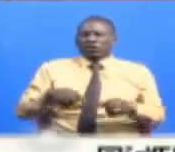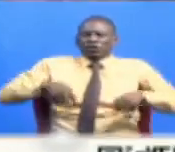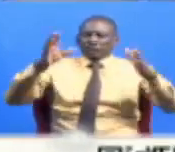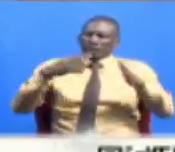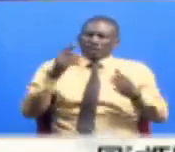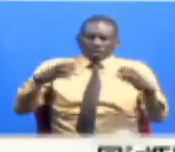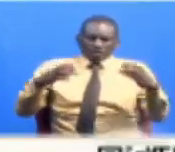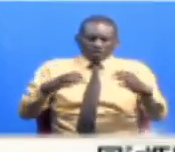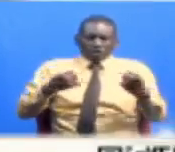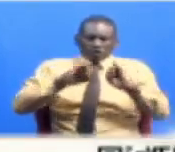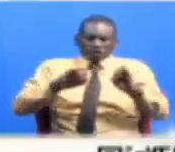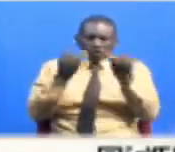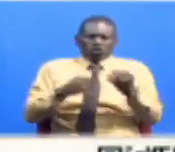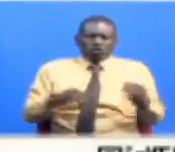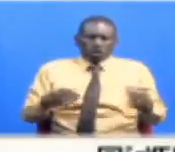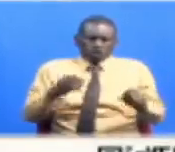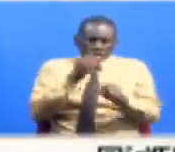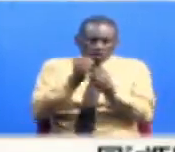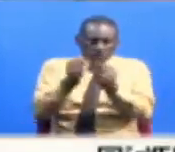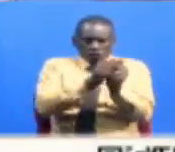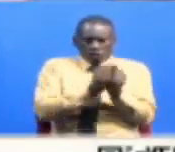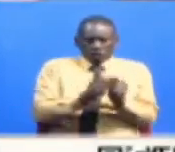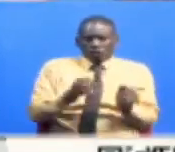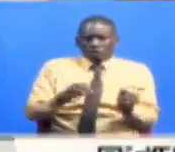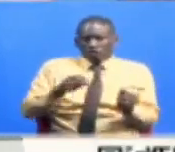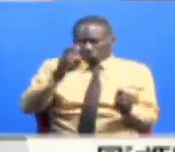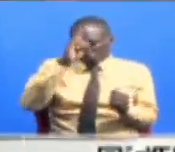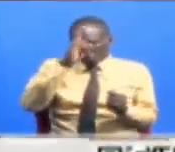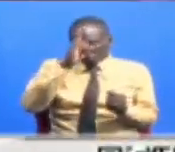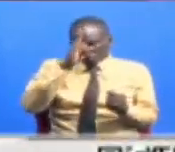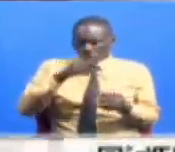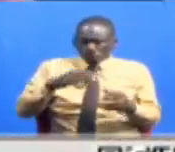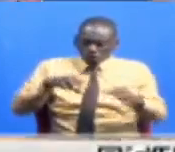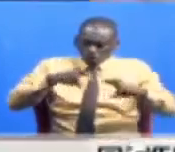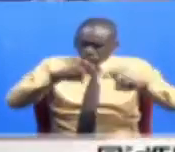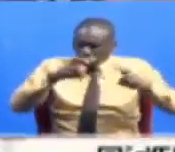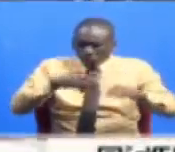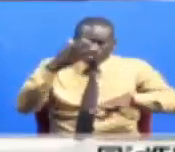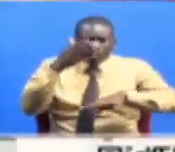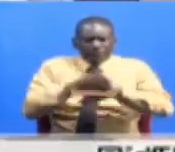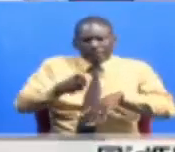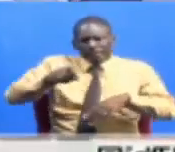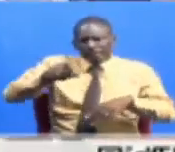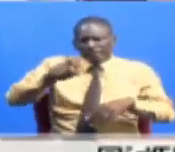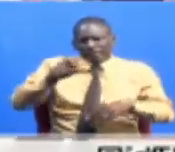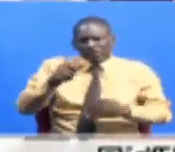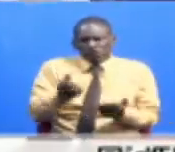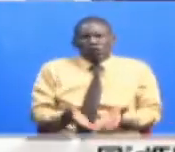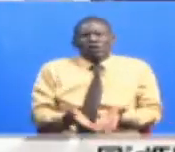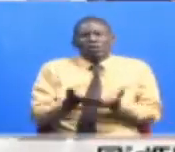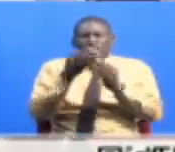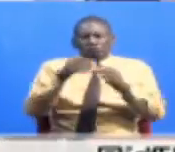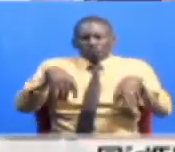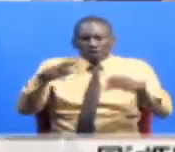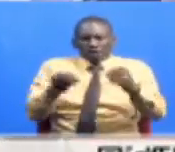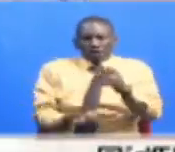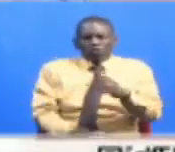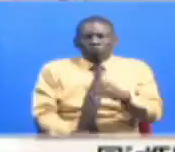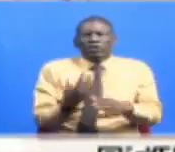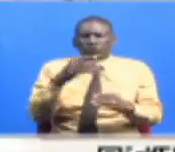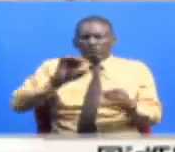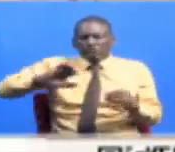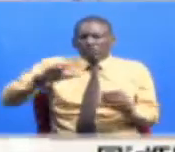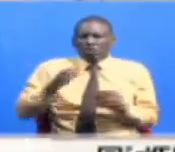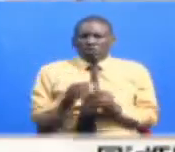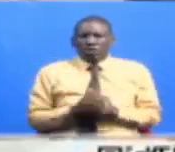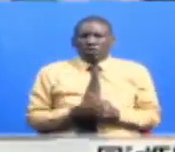to eradicate fake seeds, uphold the quality of seeds, and ultimately boost agricultural productivity in the country.